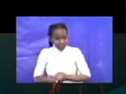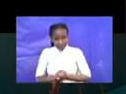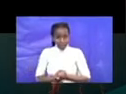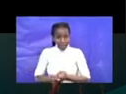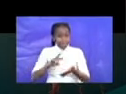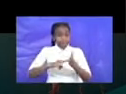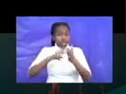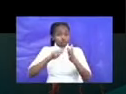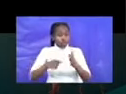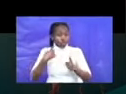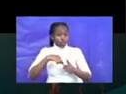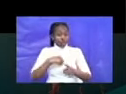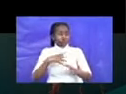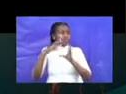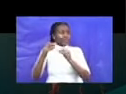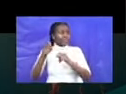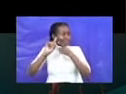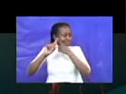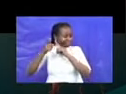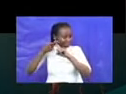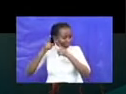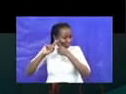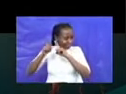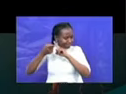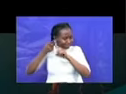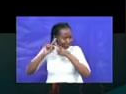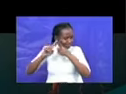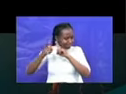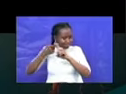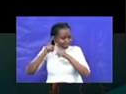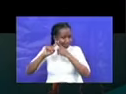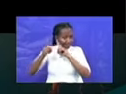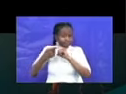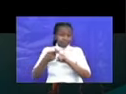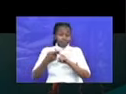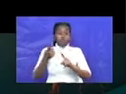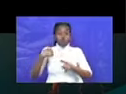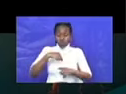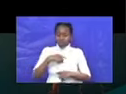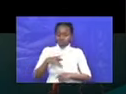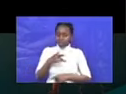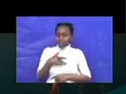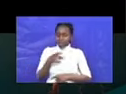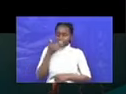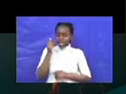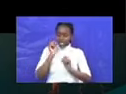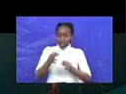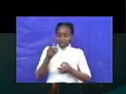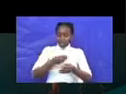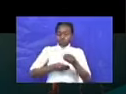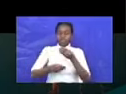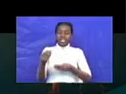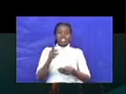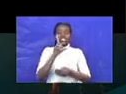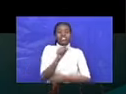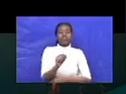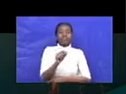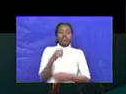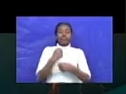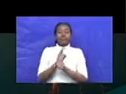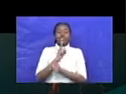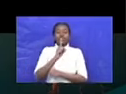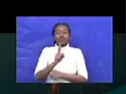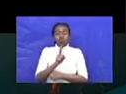heads, because we could sell these houses for 5 times the price that we have built them for. But we chose not to, because is there not a